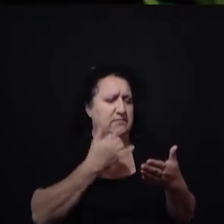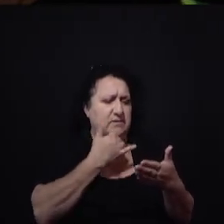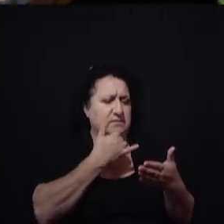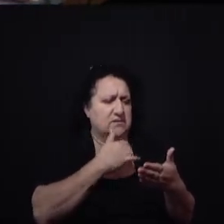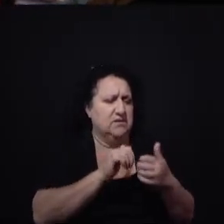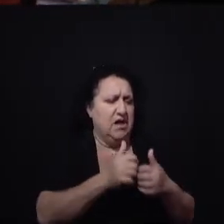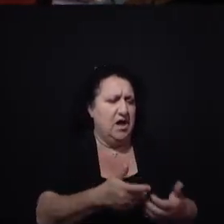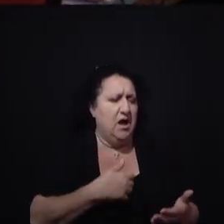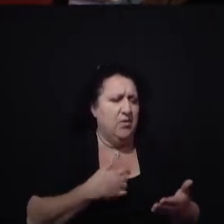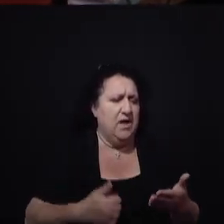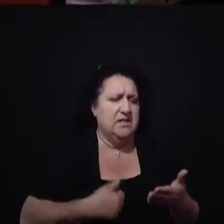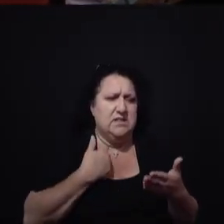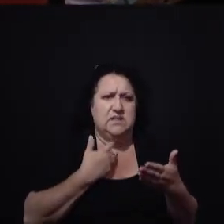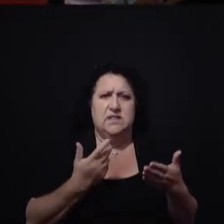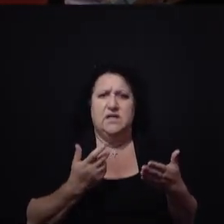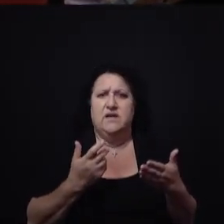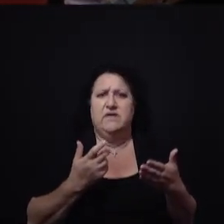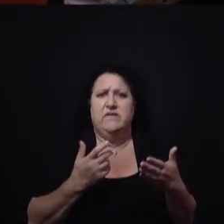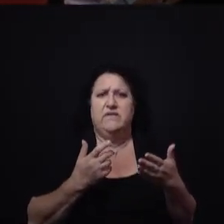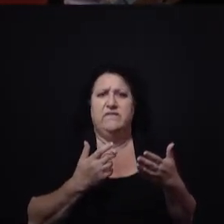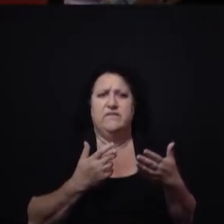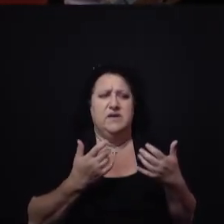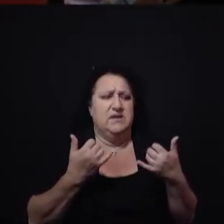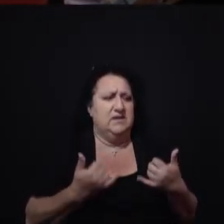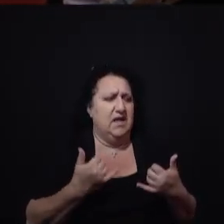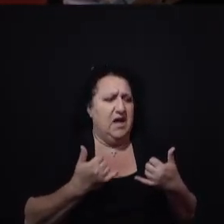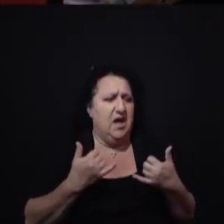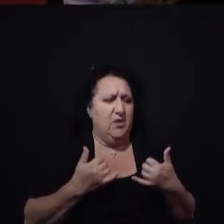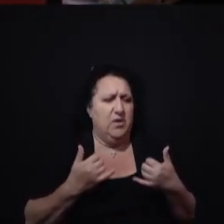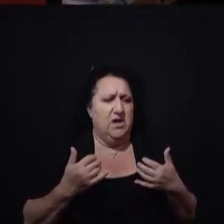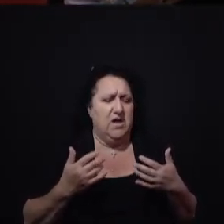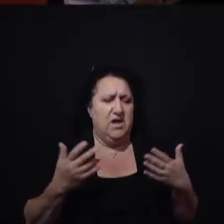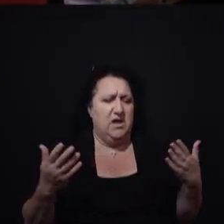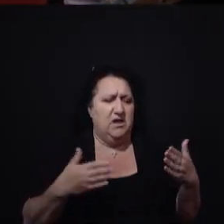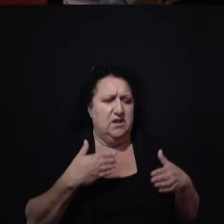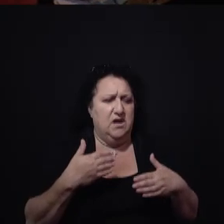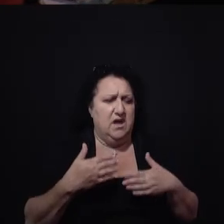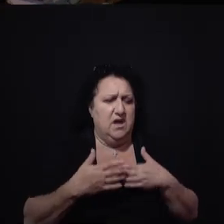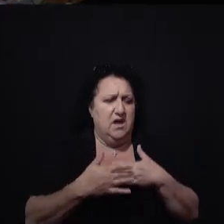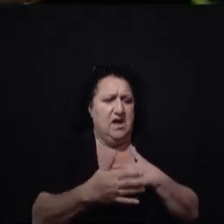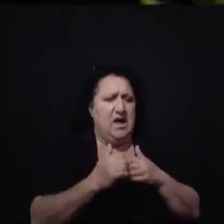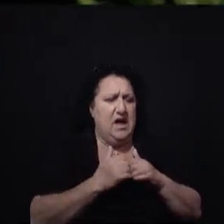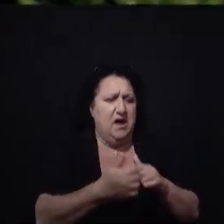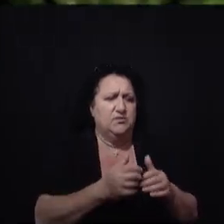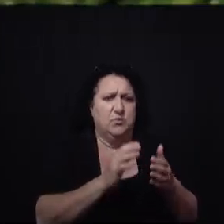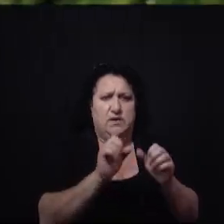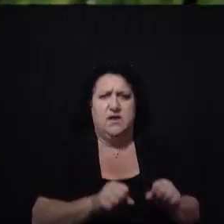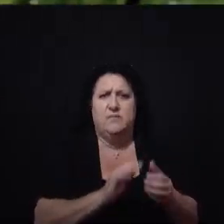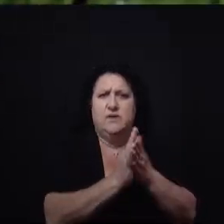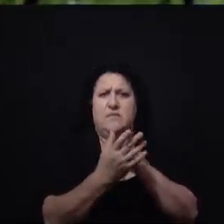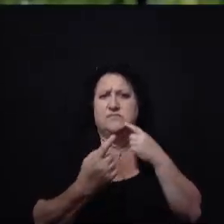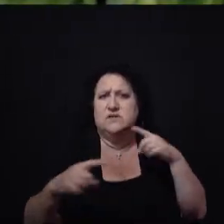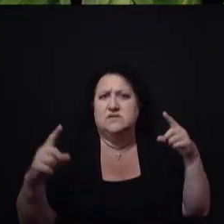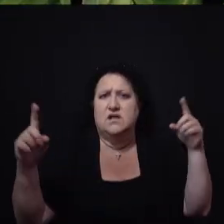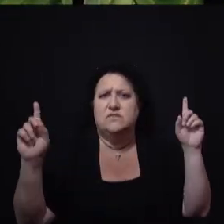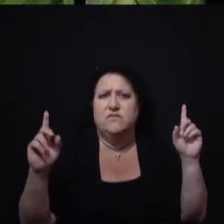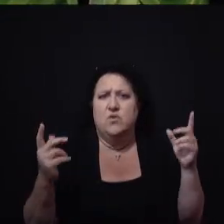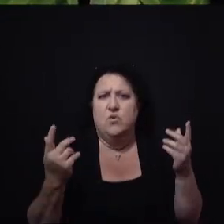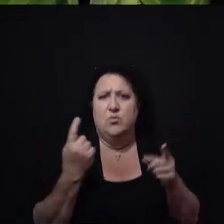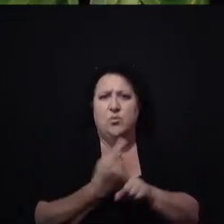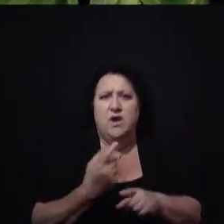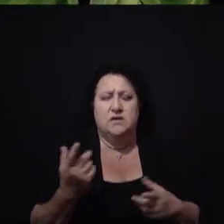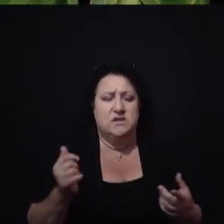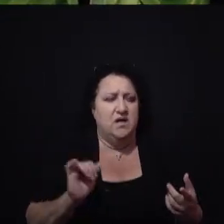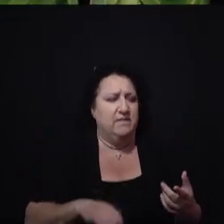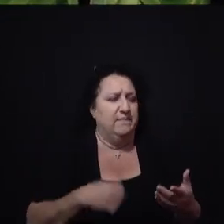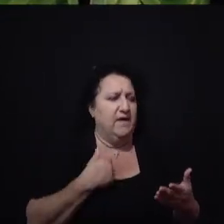mistakes? How can I live my life now in a way that allows me to be successful, that allows me to live a good life? That's what wisdom in the worldly